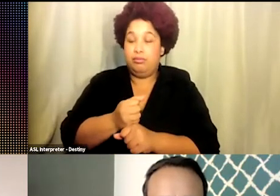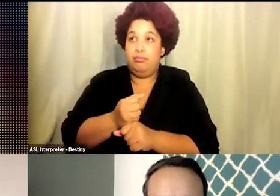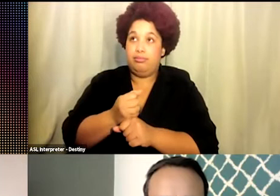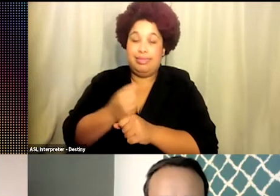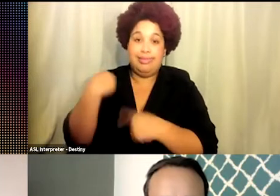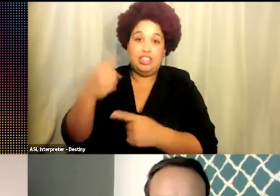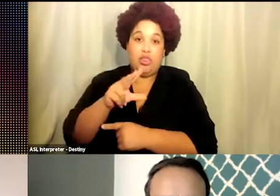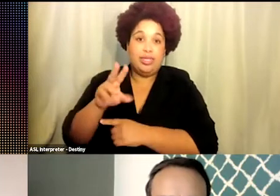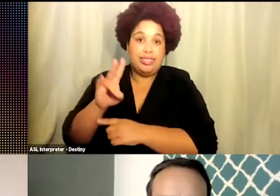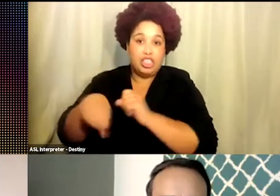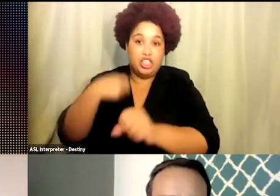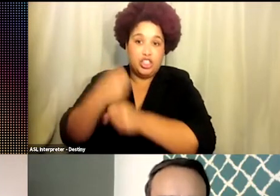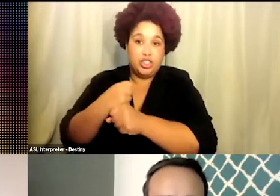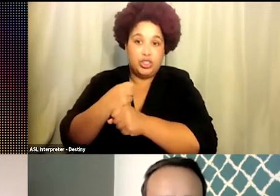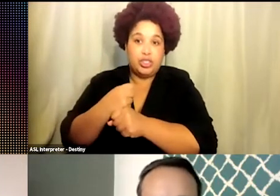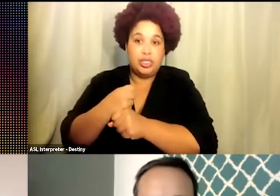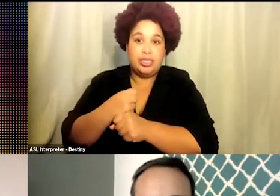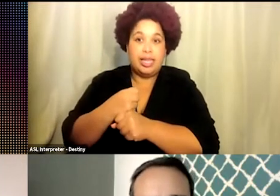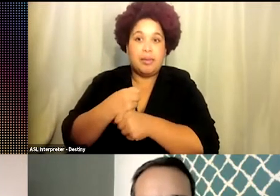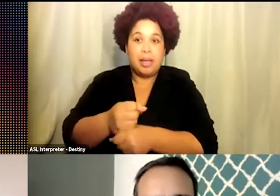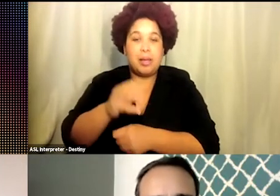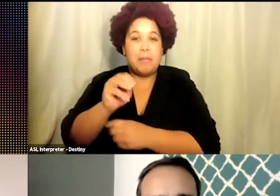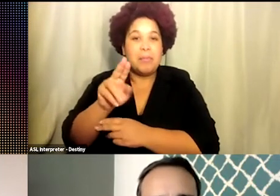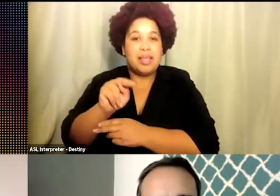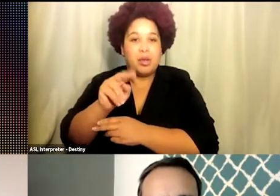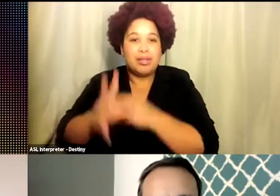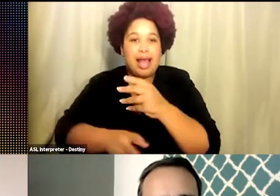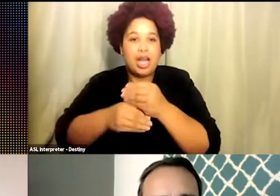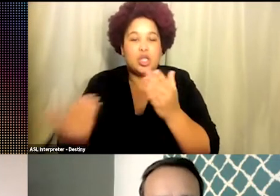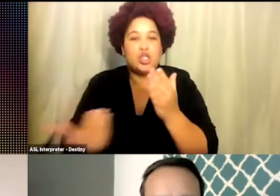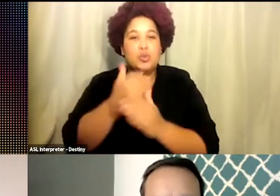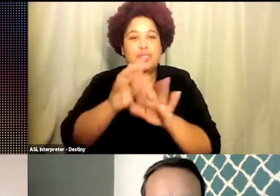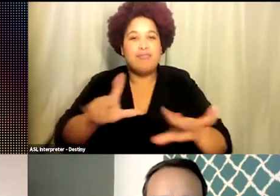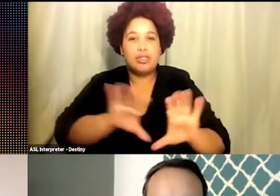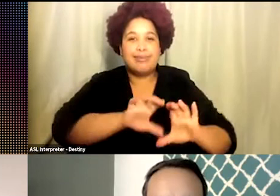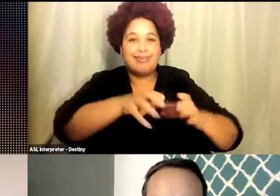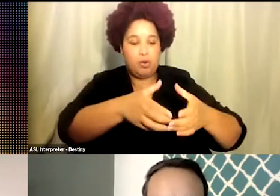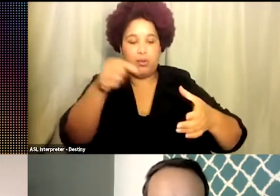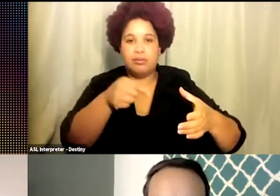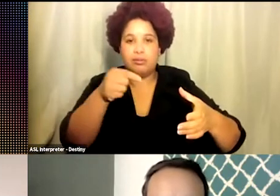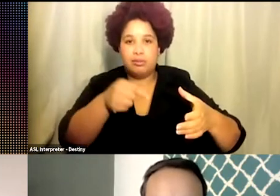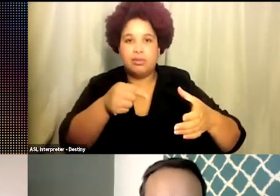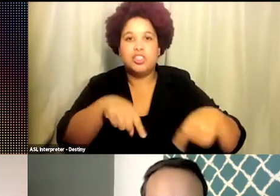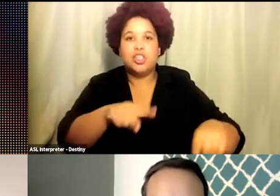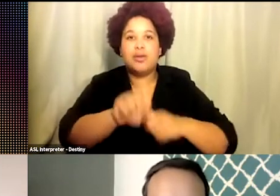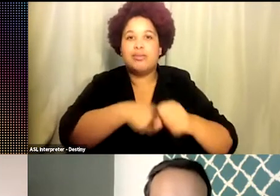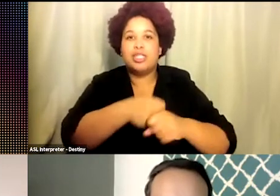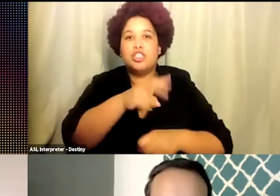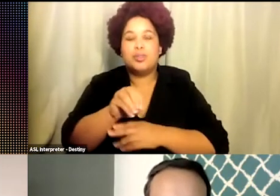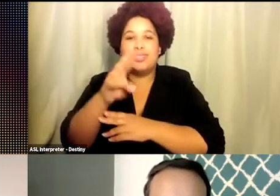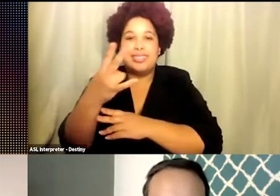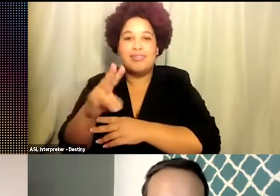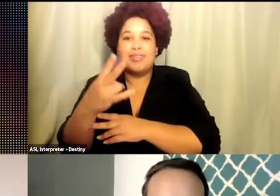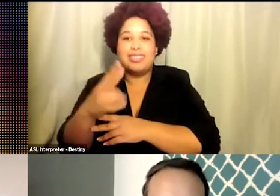years, MENA was added as a new diversity category in the 2017